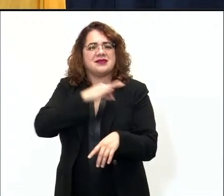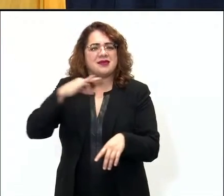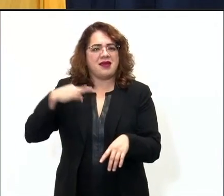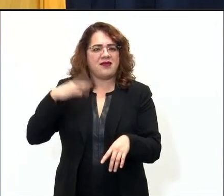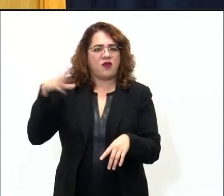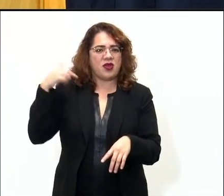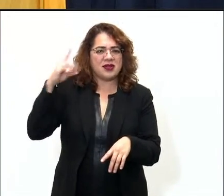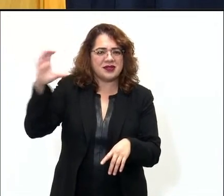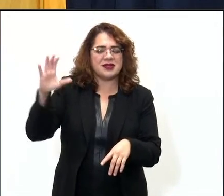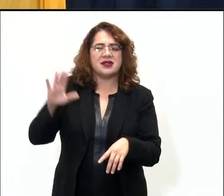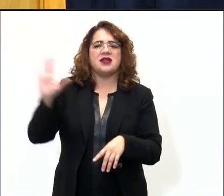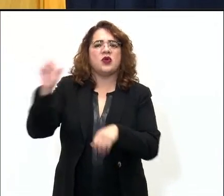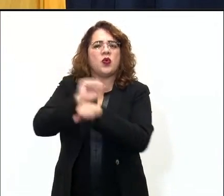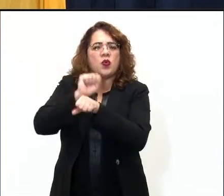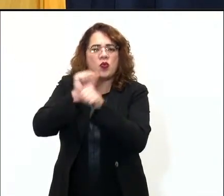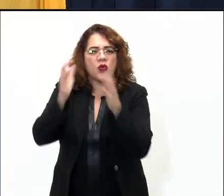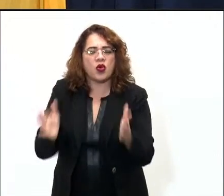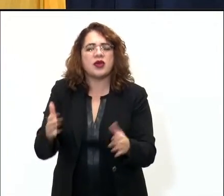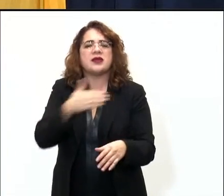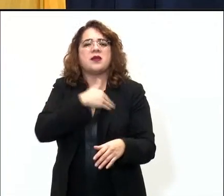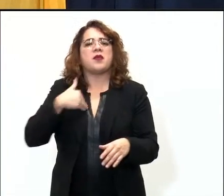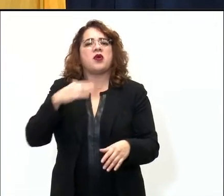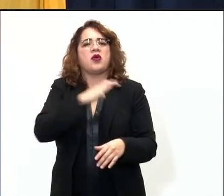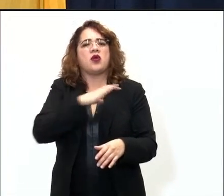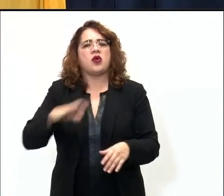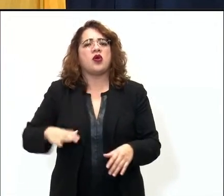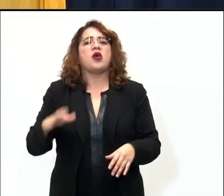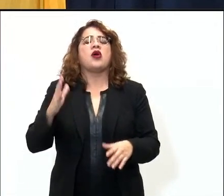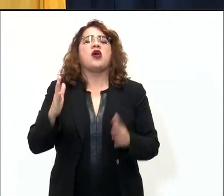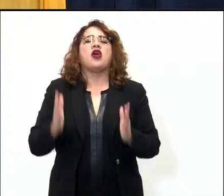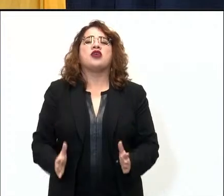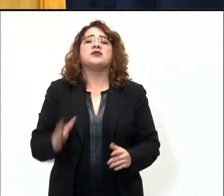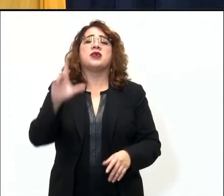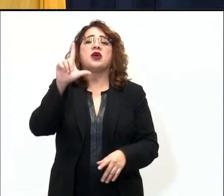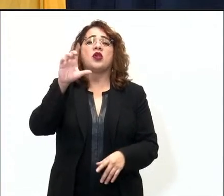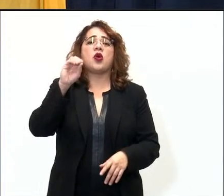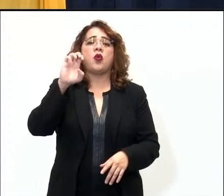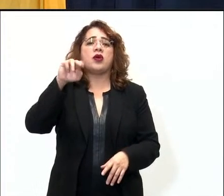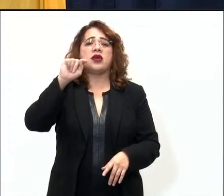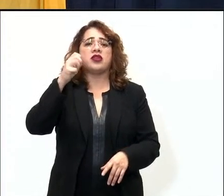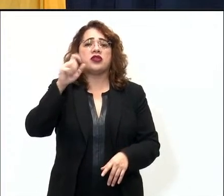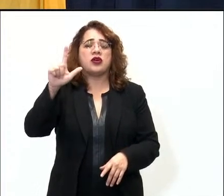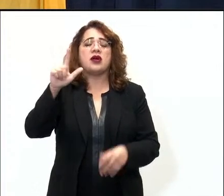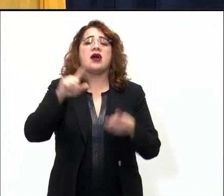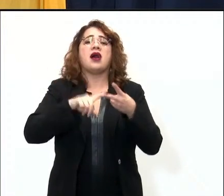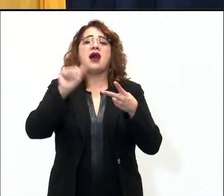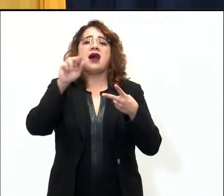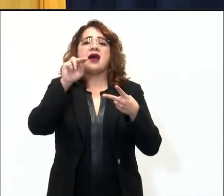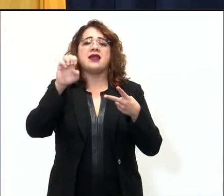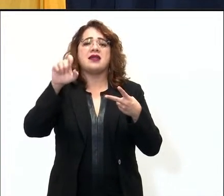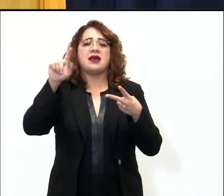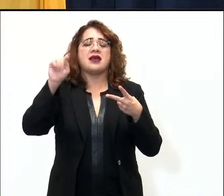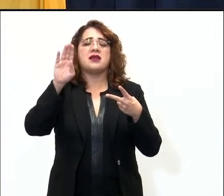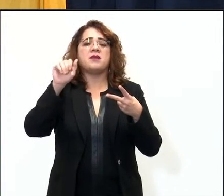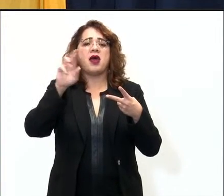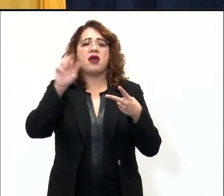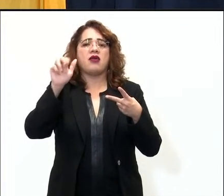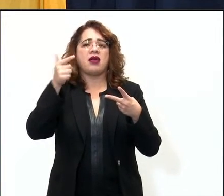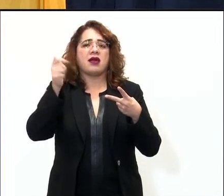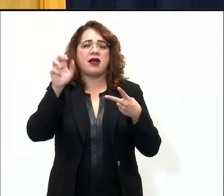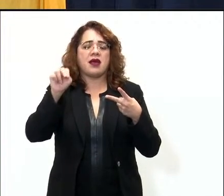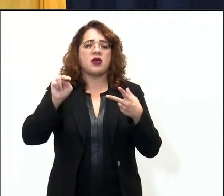very own members of Congress, Congressman Lowenthal, especially Congresswoman Nanette Barragan, who represents part of North Long